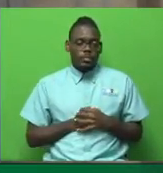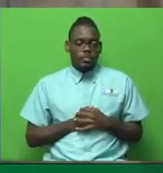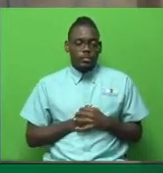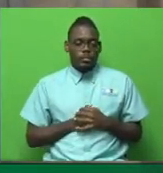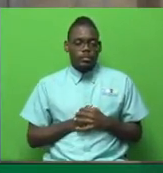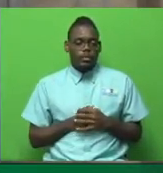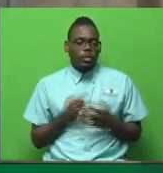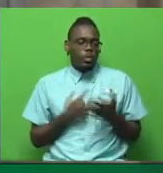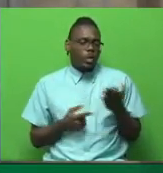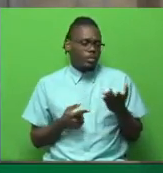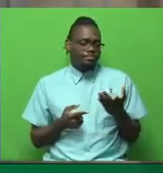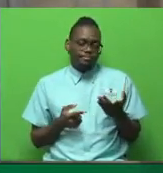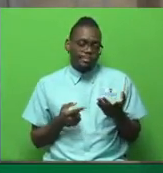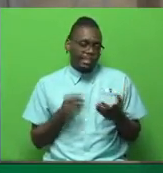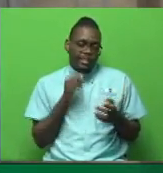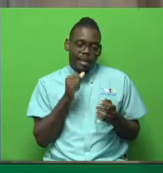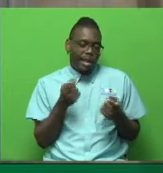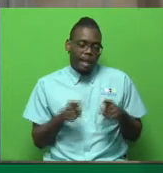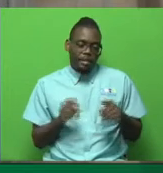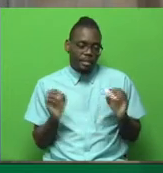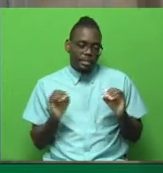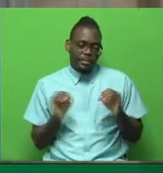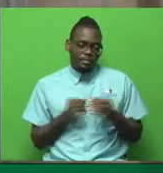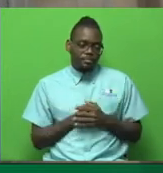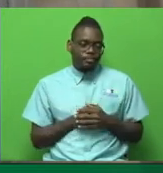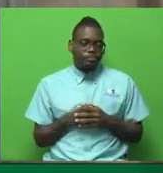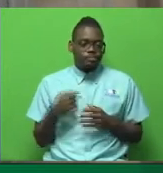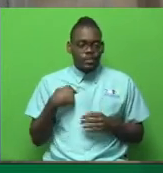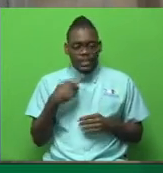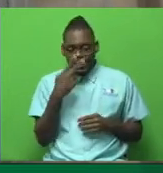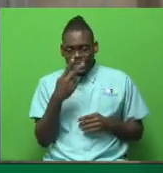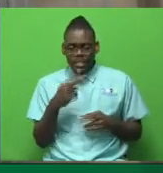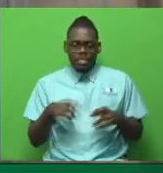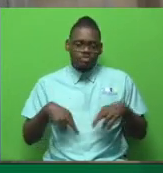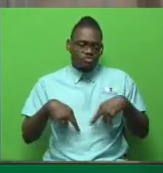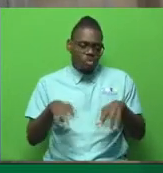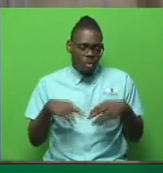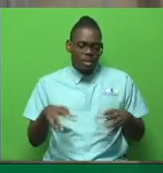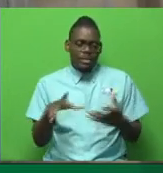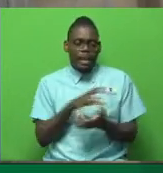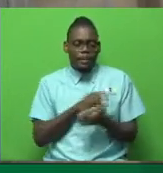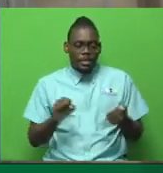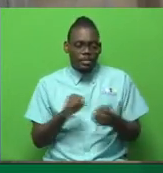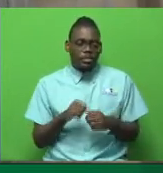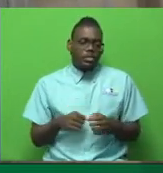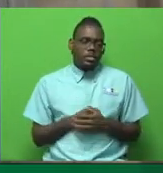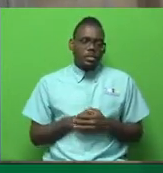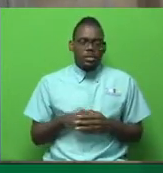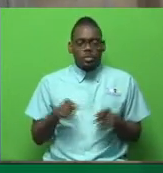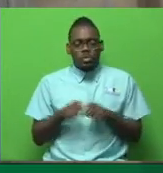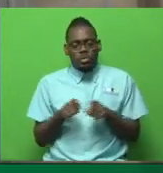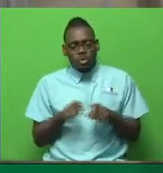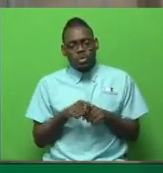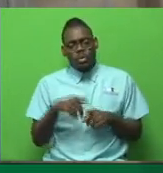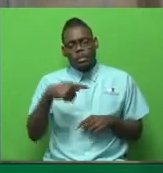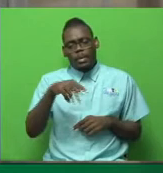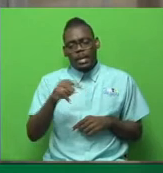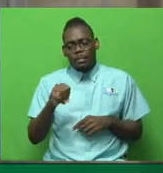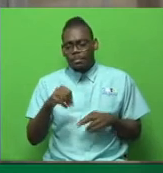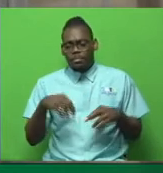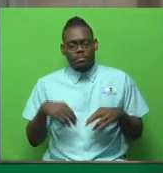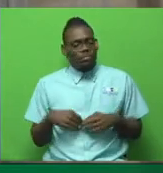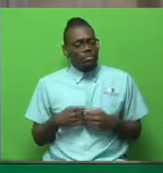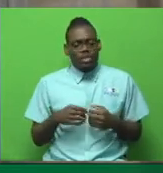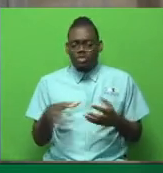not happen we have seen our roads destroyed during this pnm Administration and it has not become more